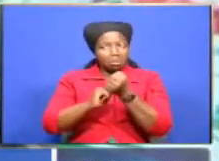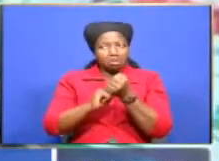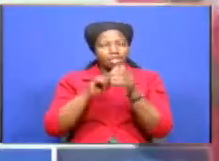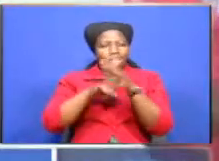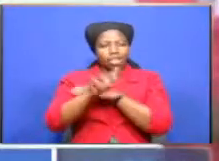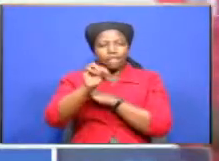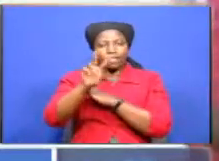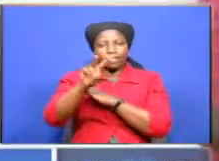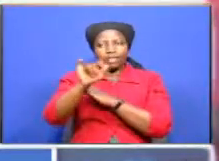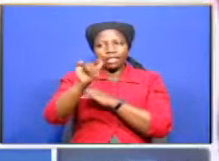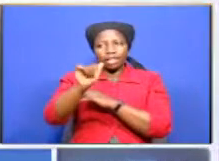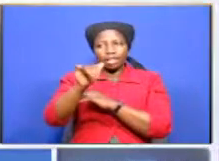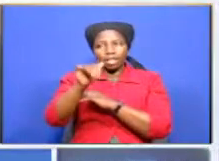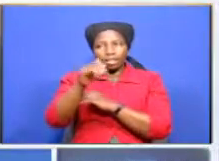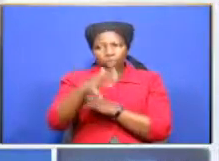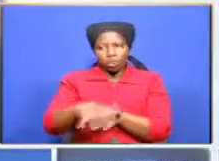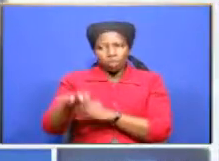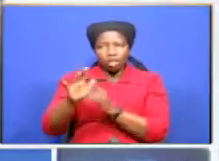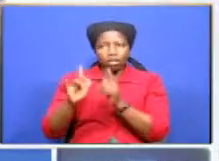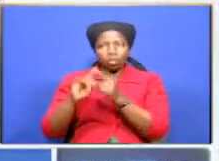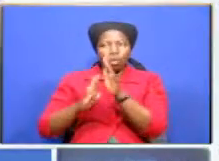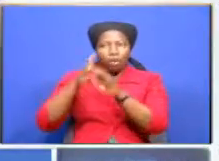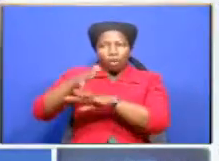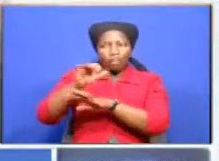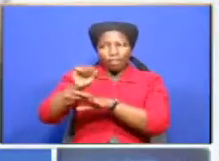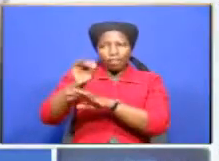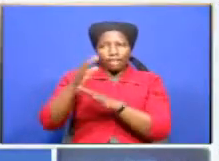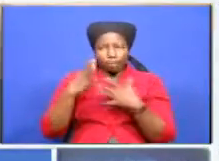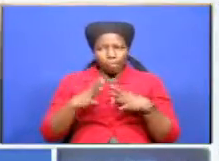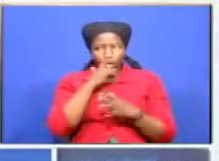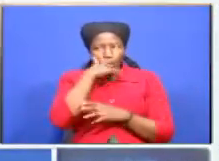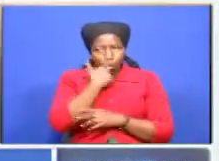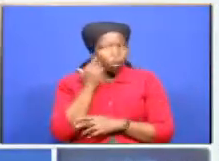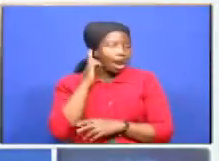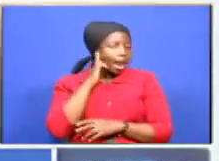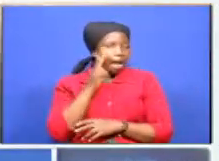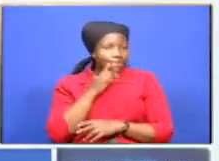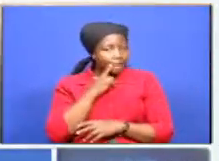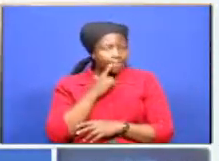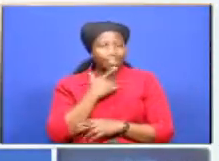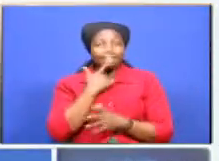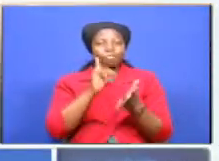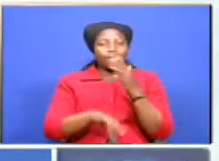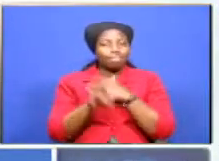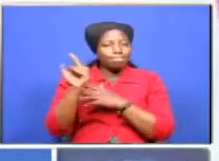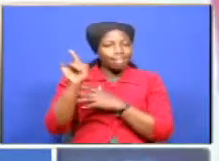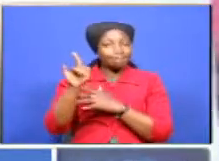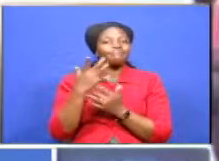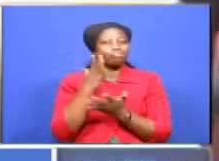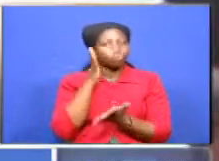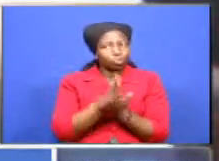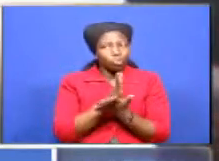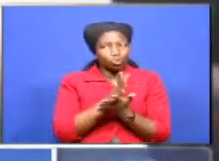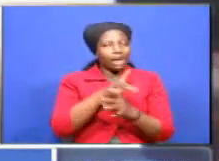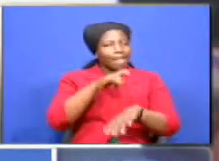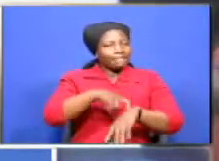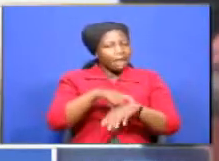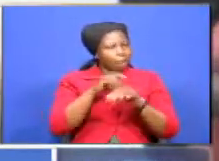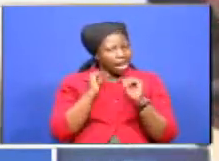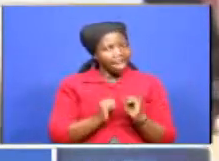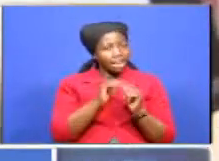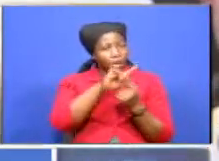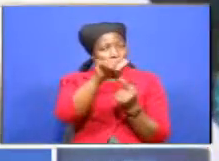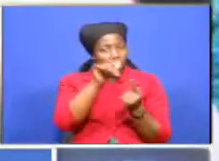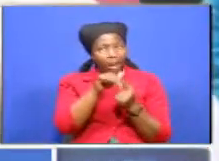Mvita constituency to over 50 persons with hearing impairment, said these are unprecedented times when